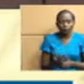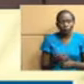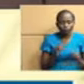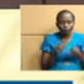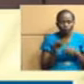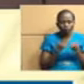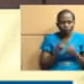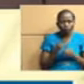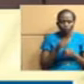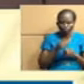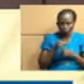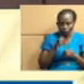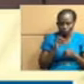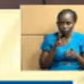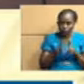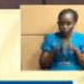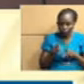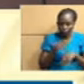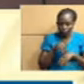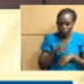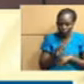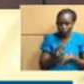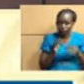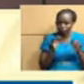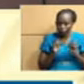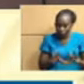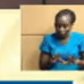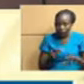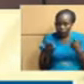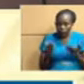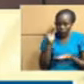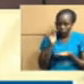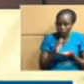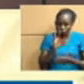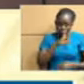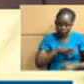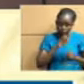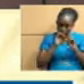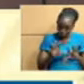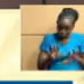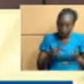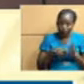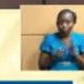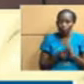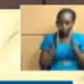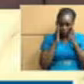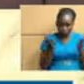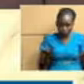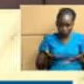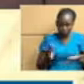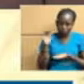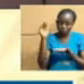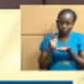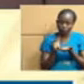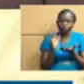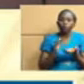within. If you haven't sent people into redundancy, you haven't reduced their salary, you're going to look at these schemes or reduce how